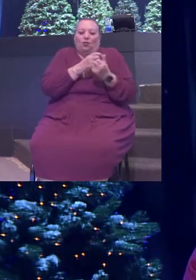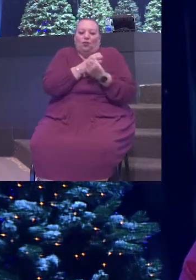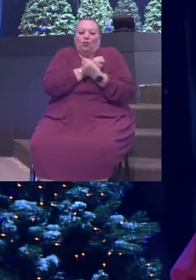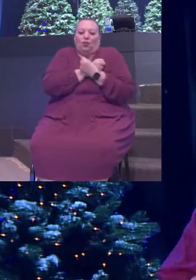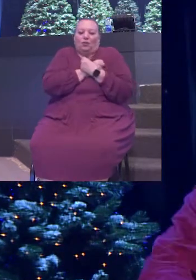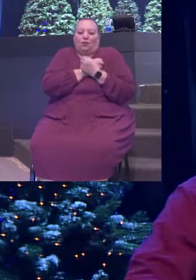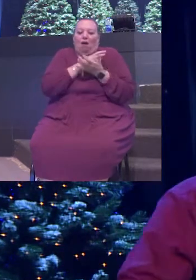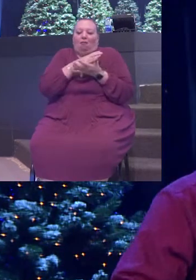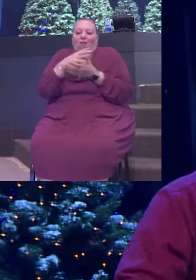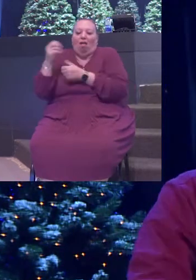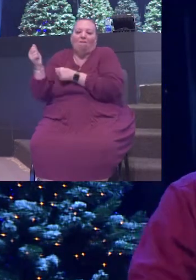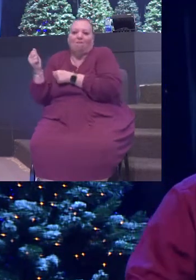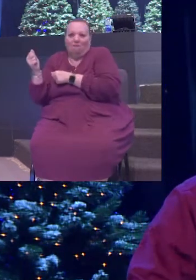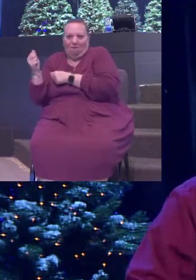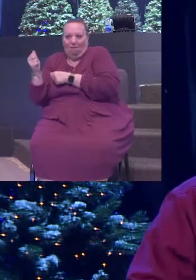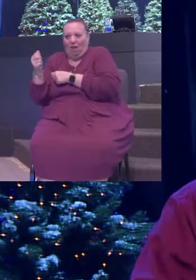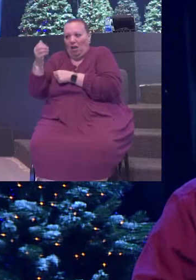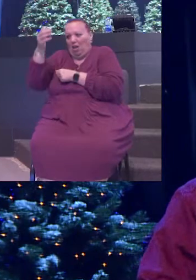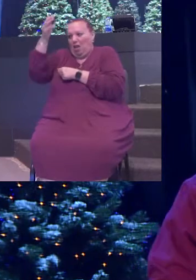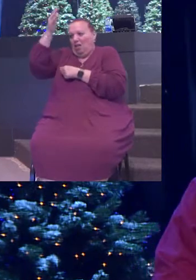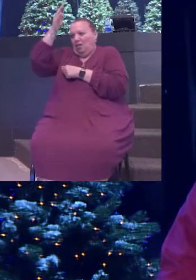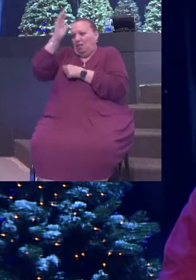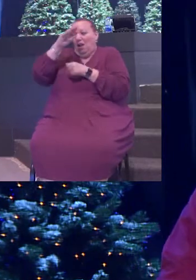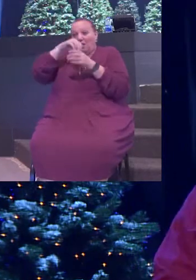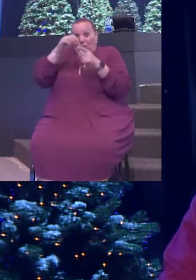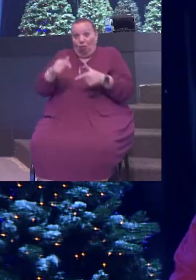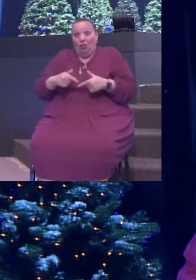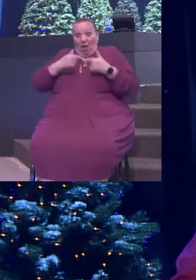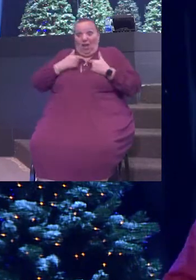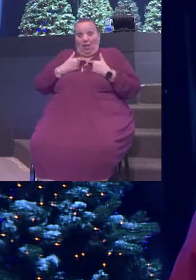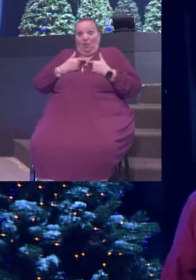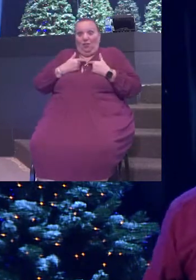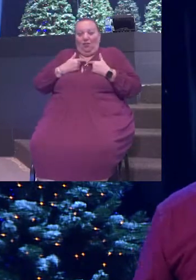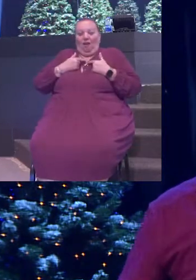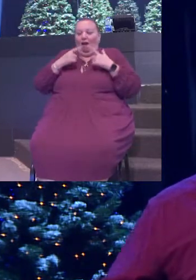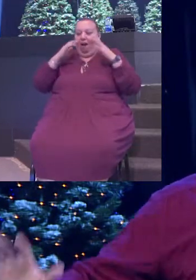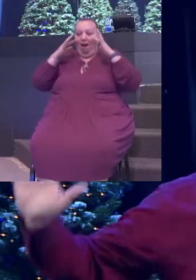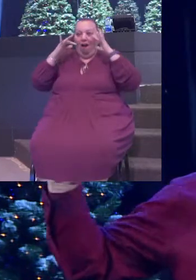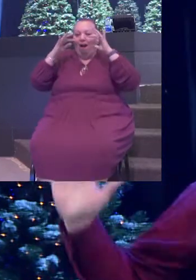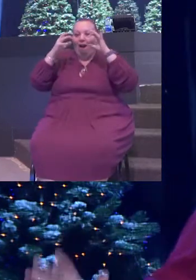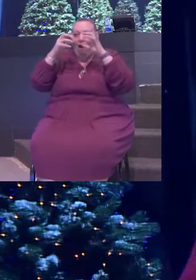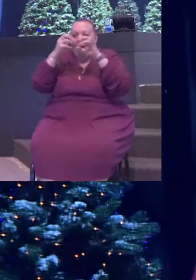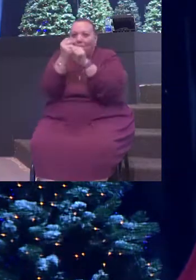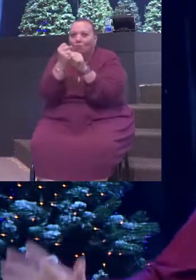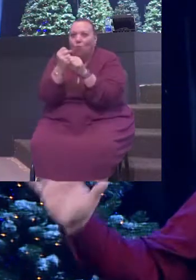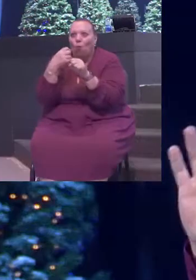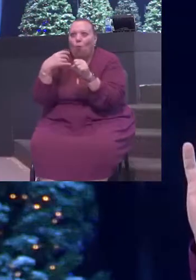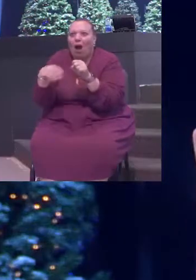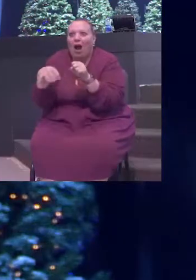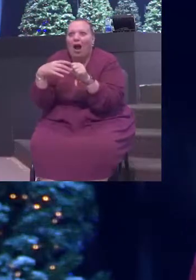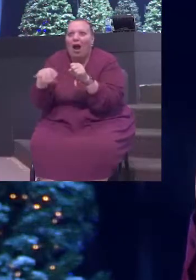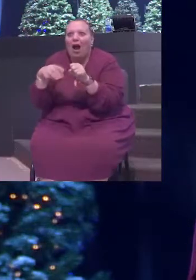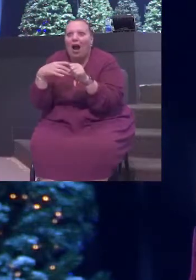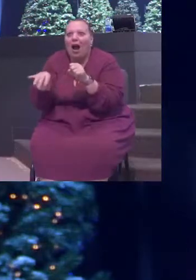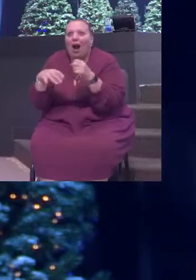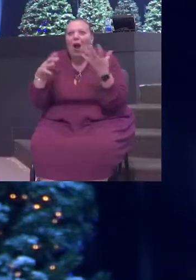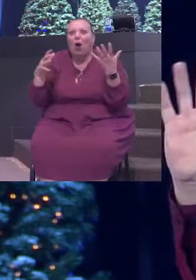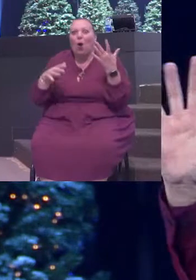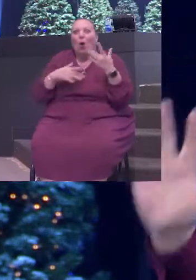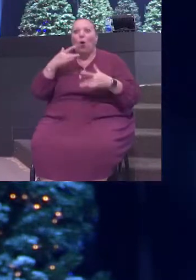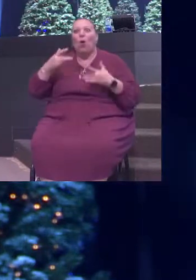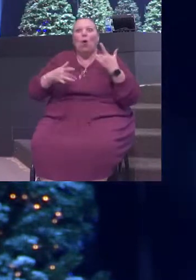love." And I really believe that when God is in a life, that life marvels. That life has a sense of awe. That life has a sense